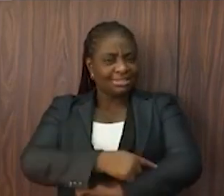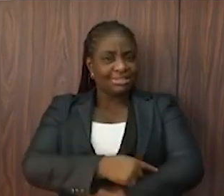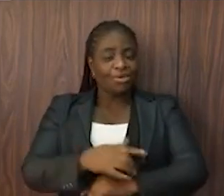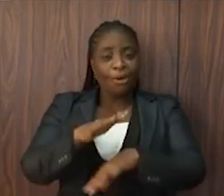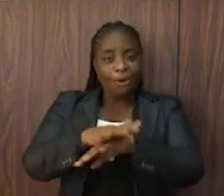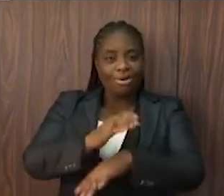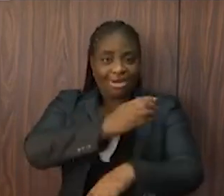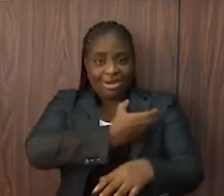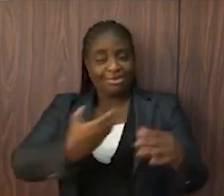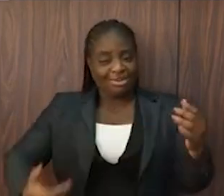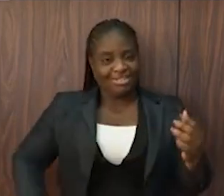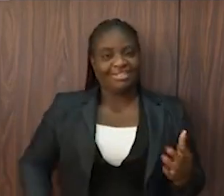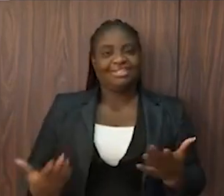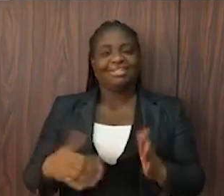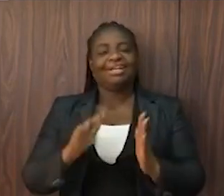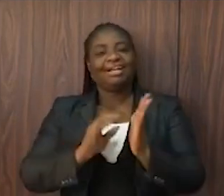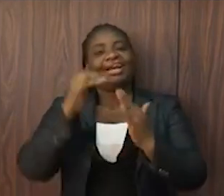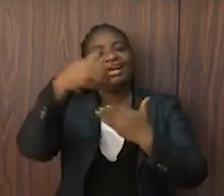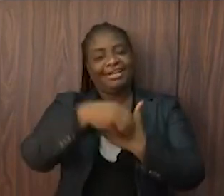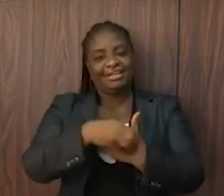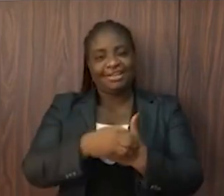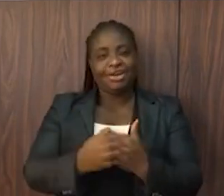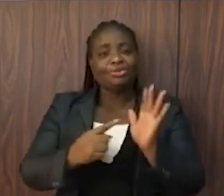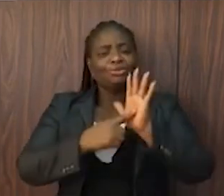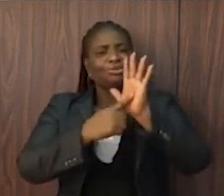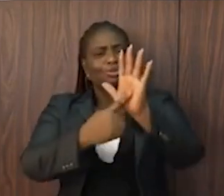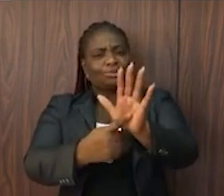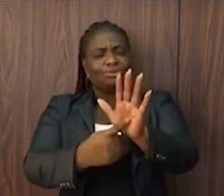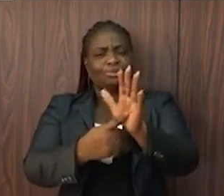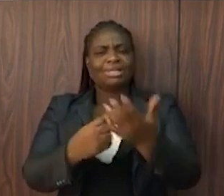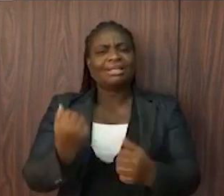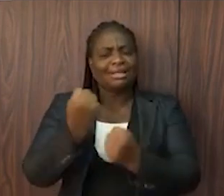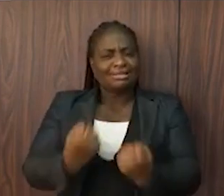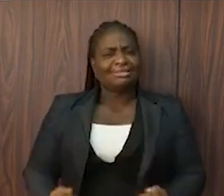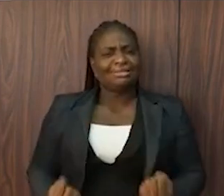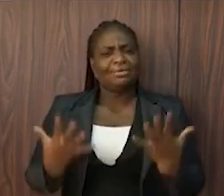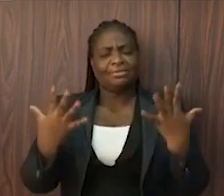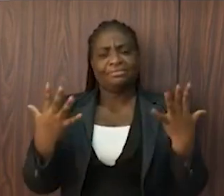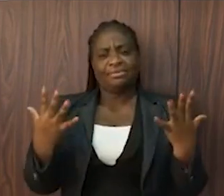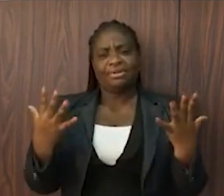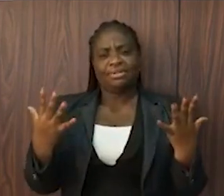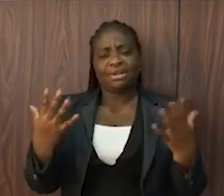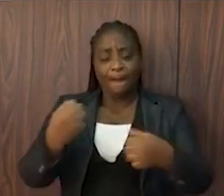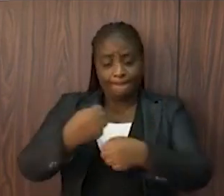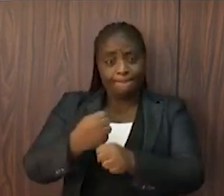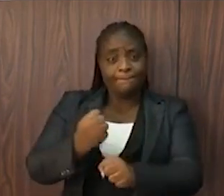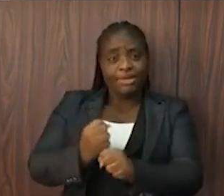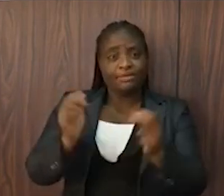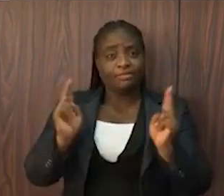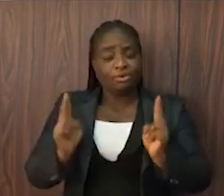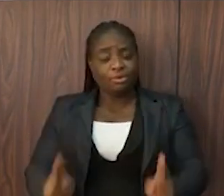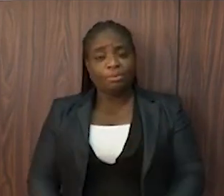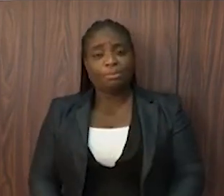on the Christian calendar, for it signifies the supreme sacrifice made for